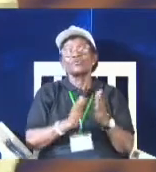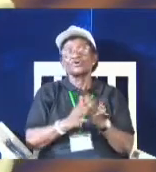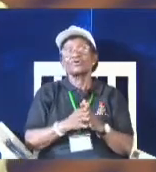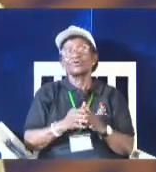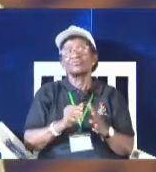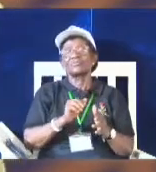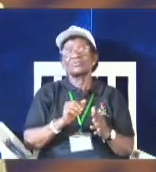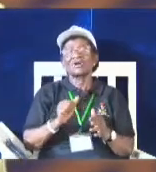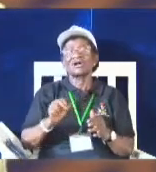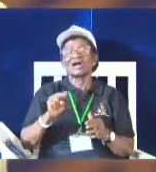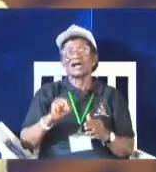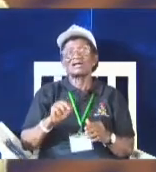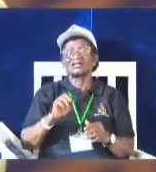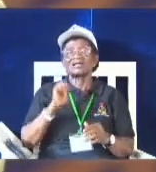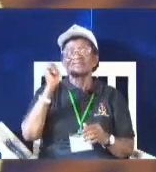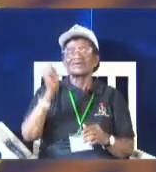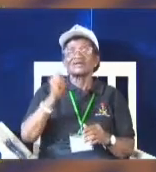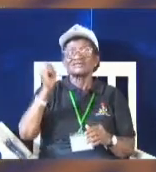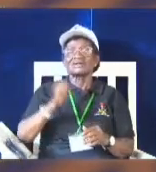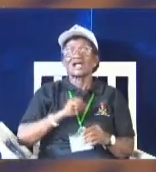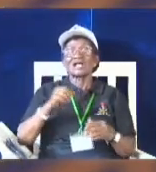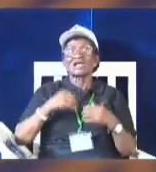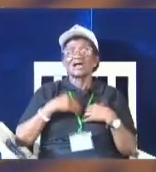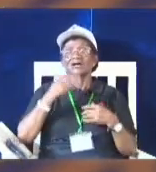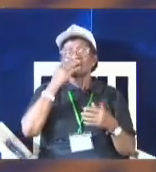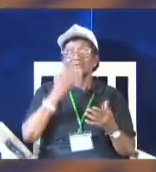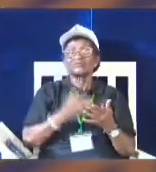Good news for somebody here tonight.